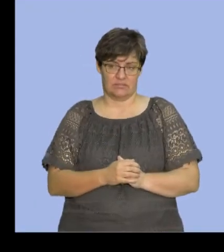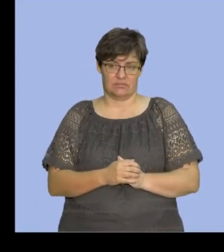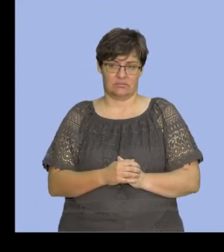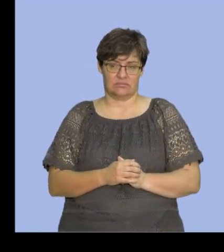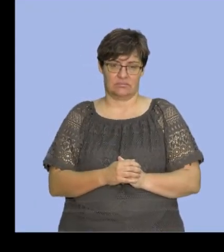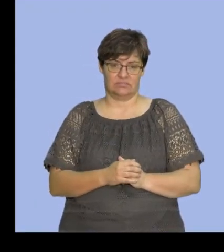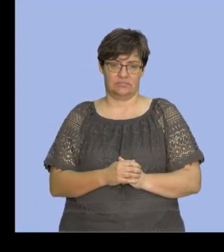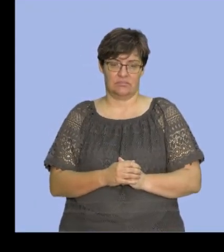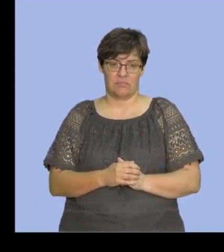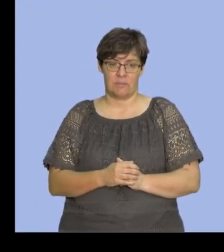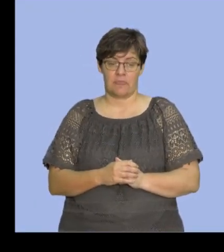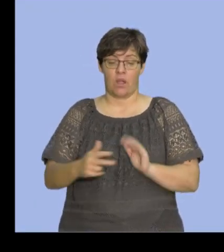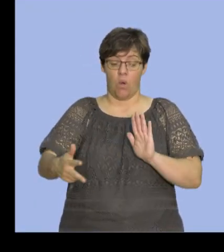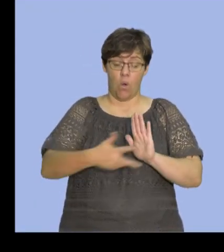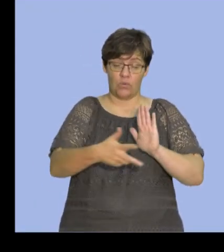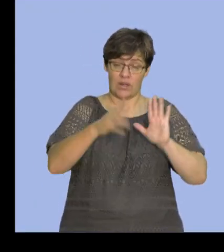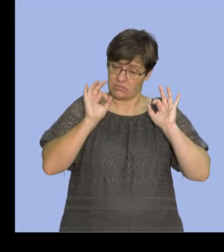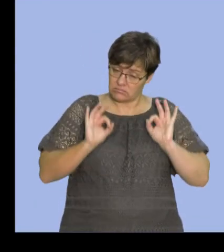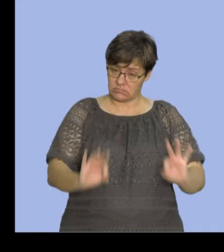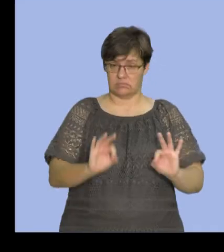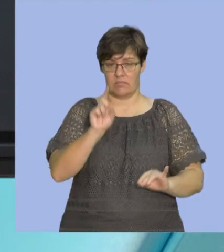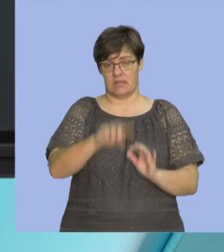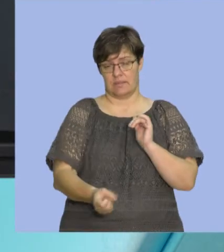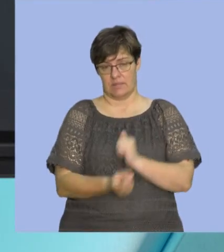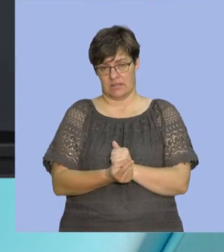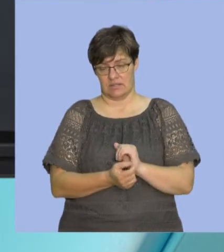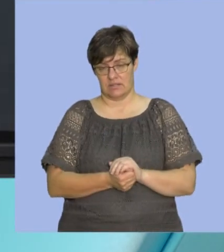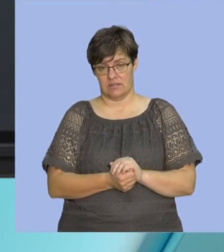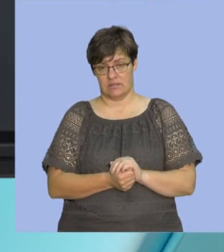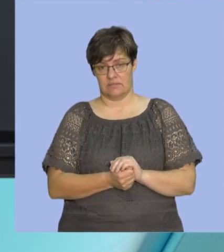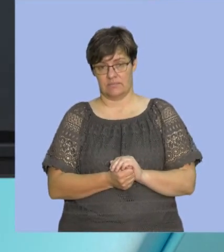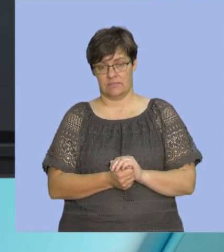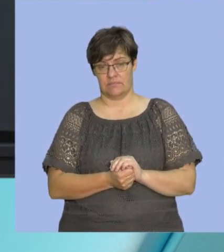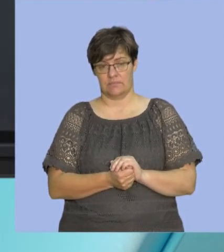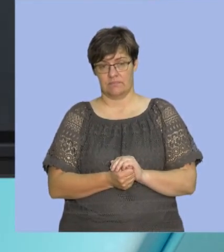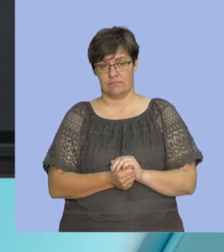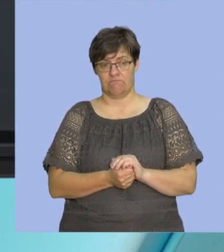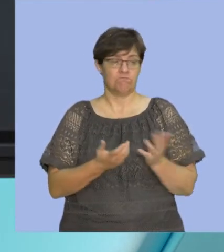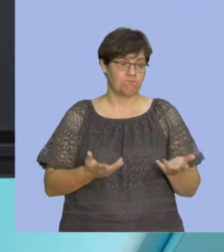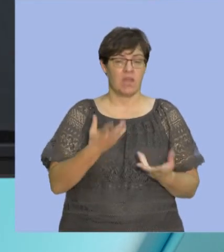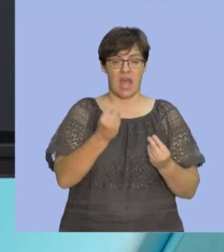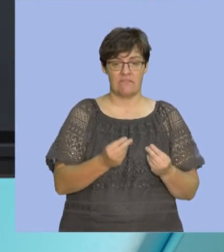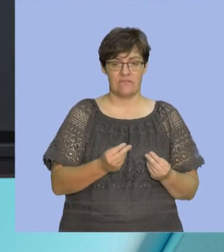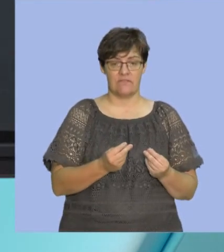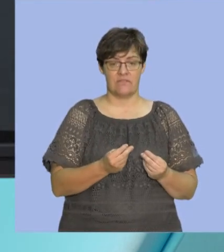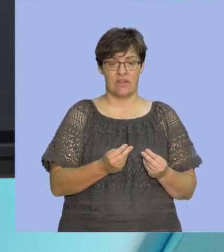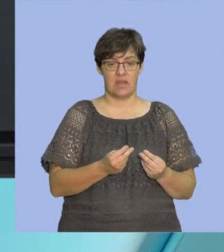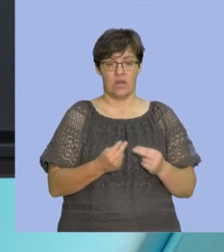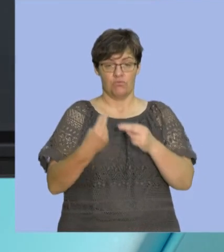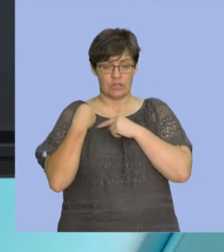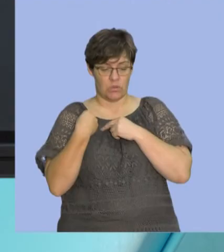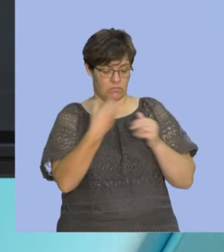Proper authorizing. That means if you have your division of duties in